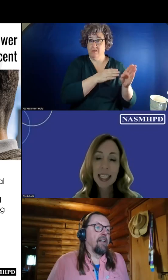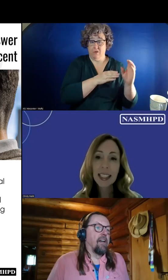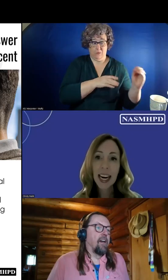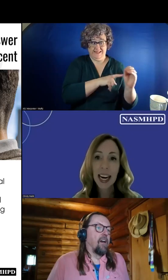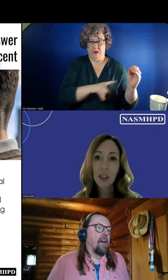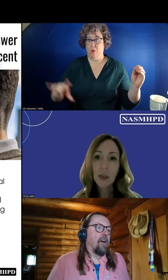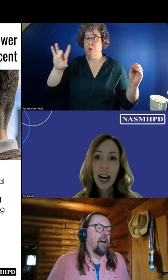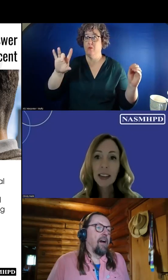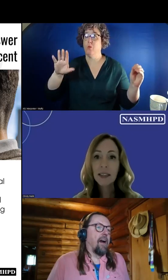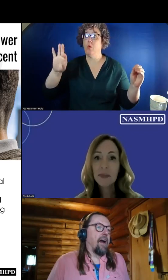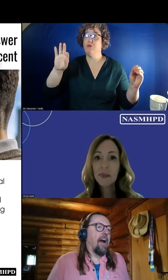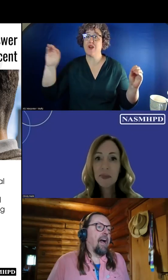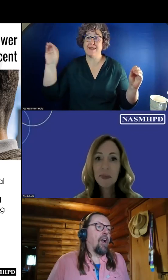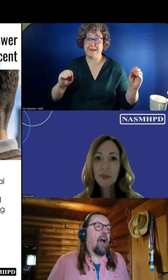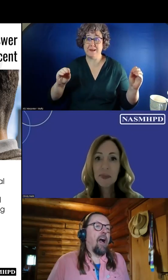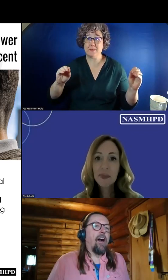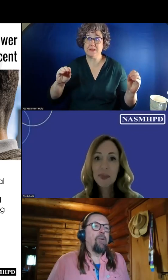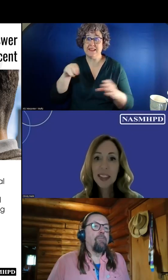988 in-state answer rate?